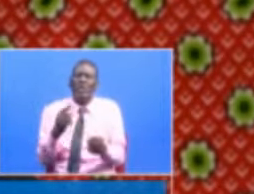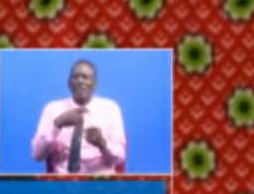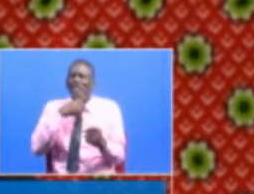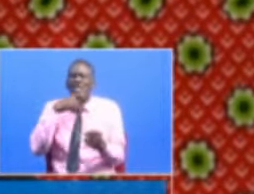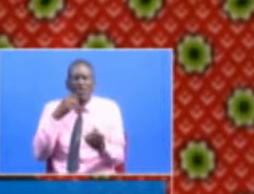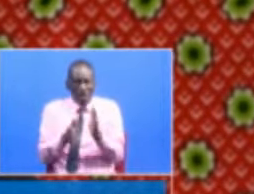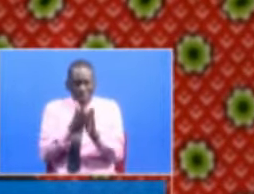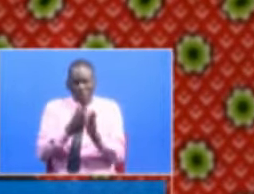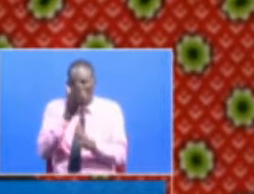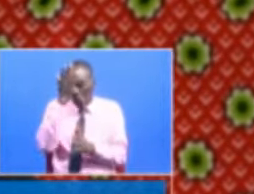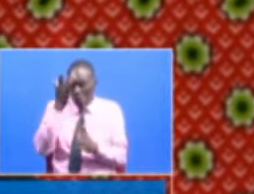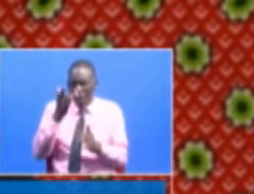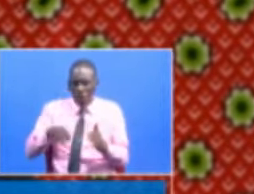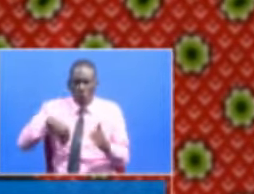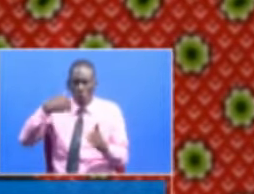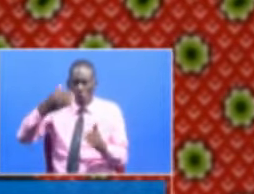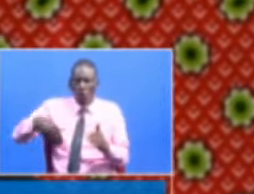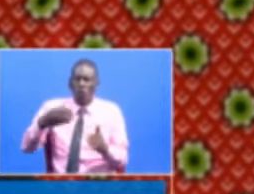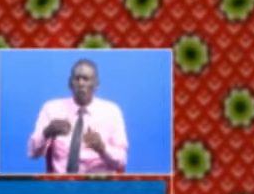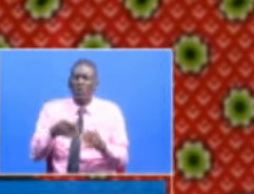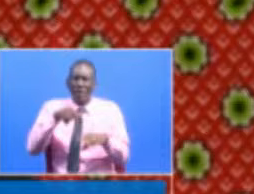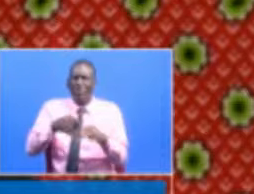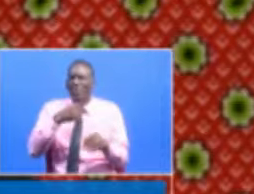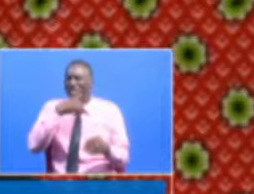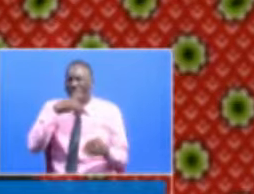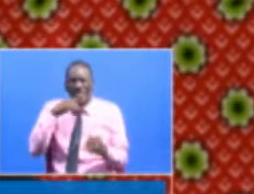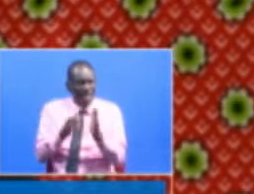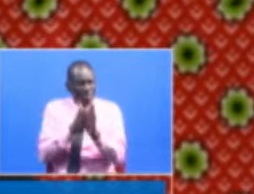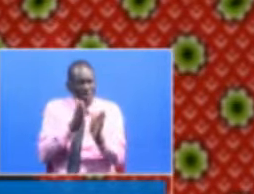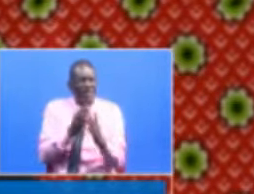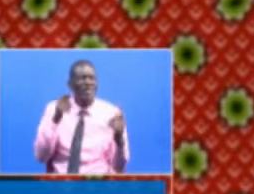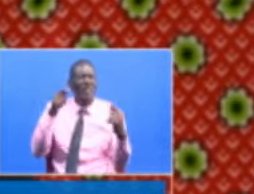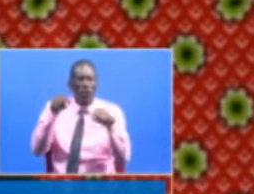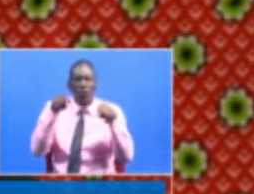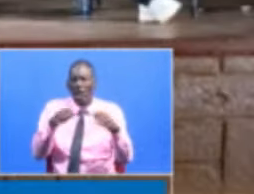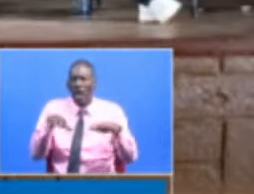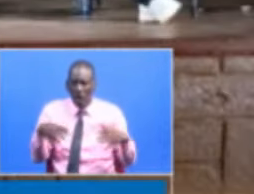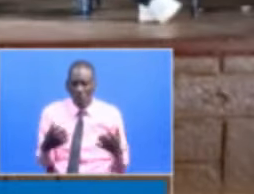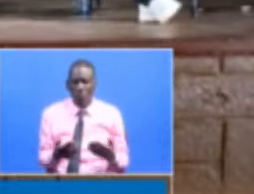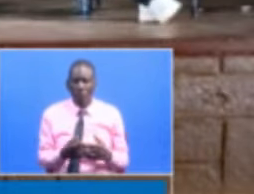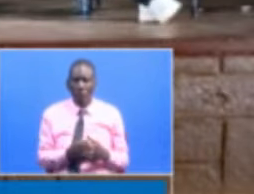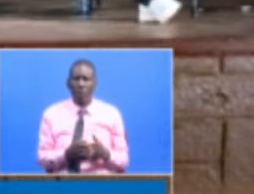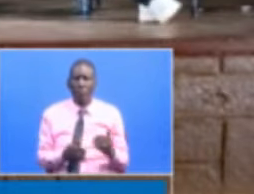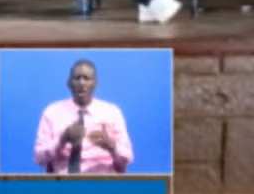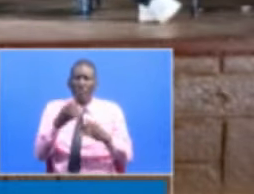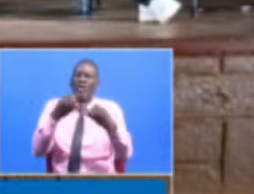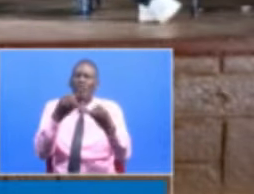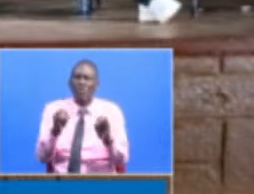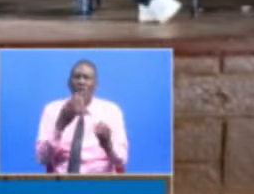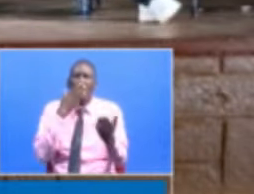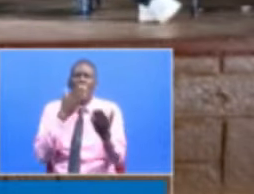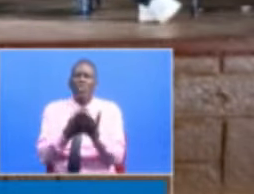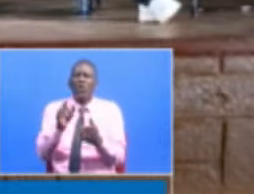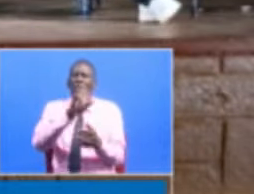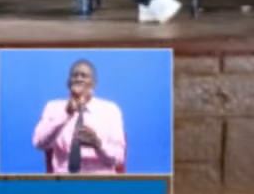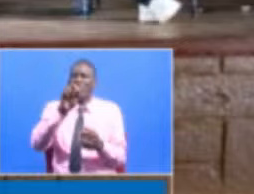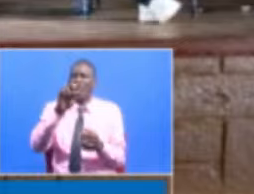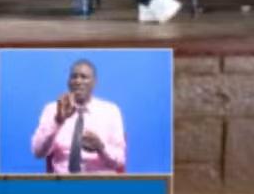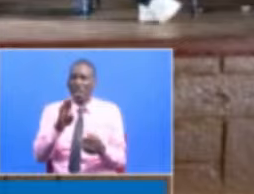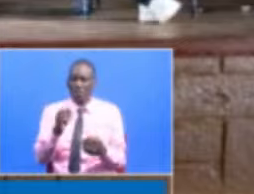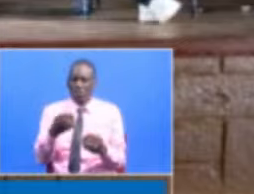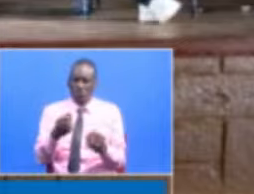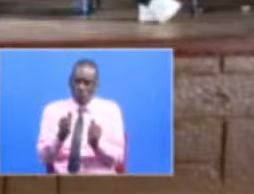drought emergency all these years later post-independence? Thank you, Zainab, for having me and also my fellow